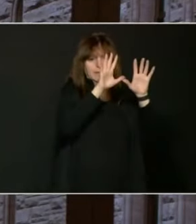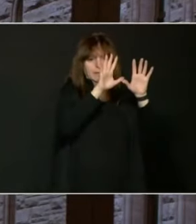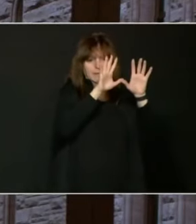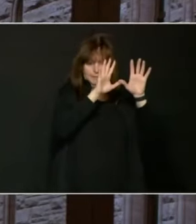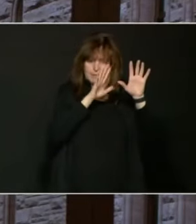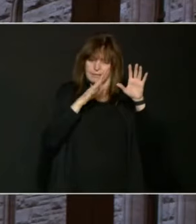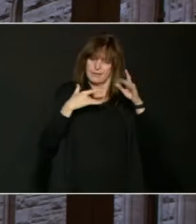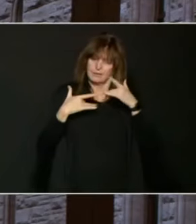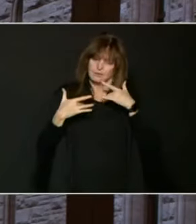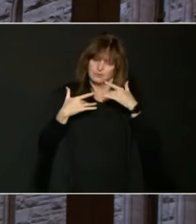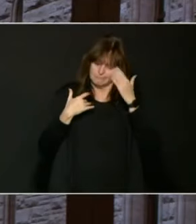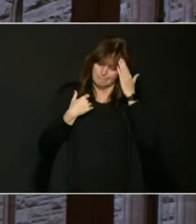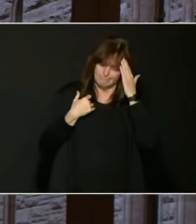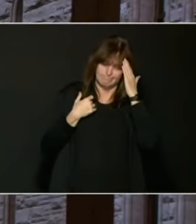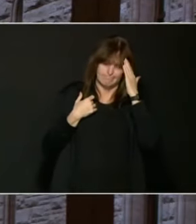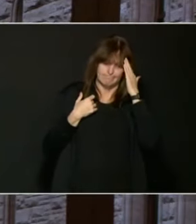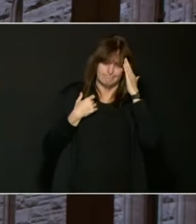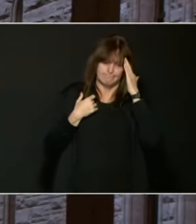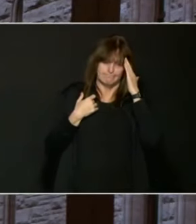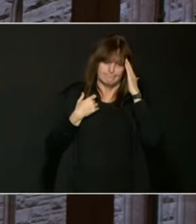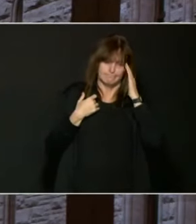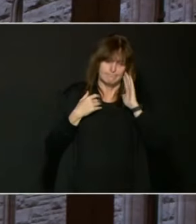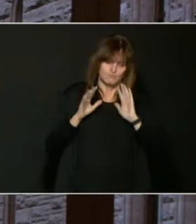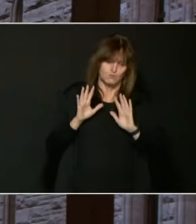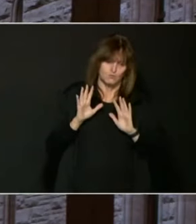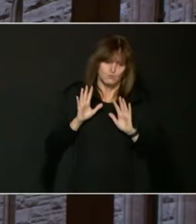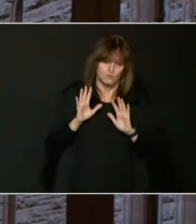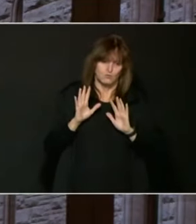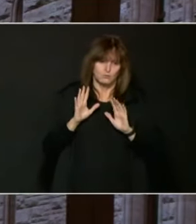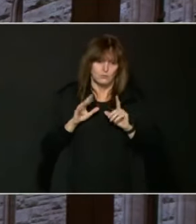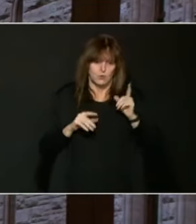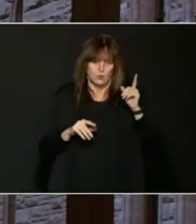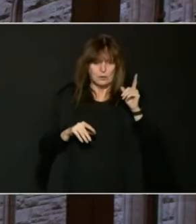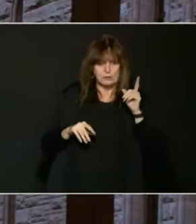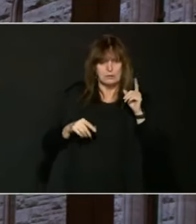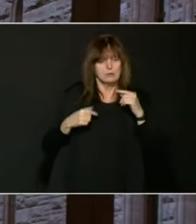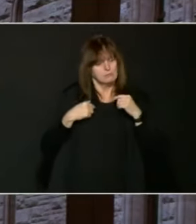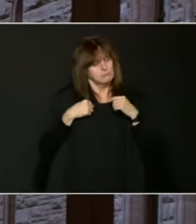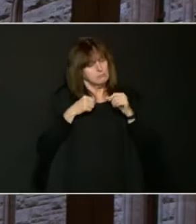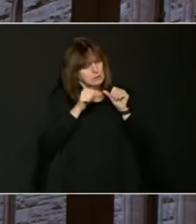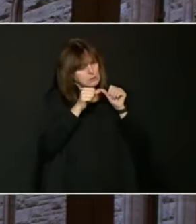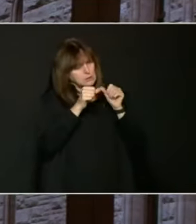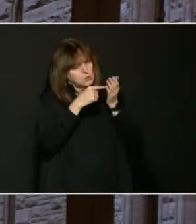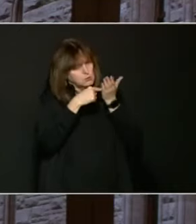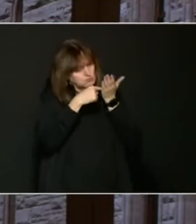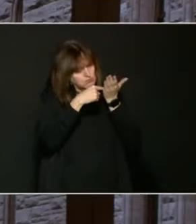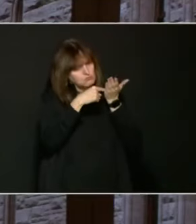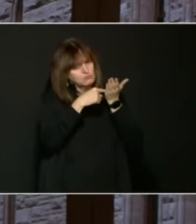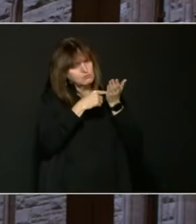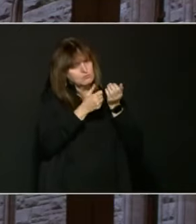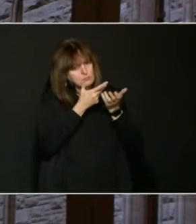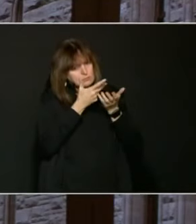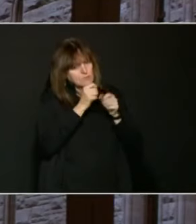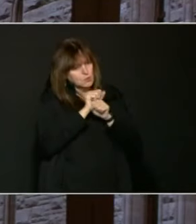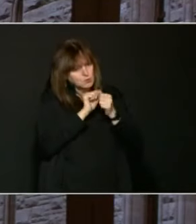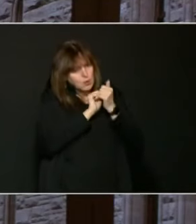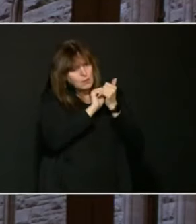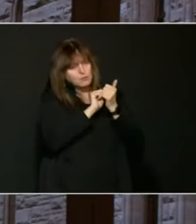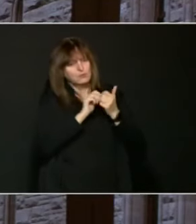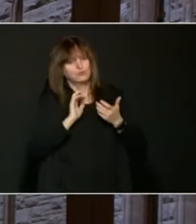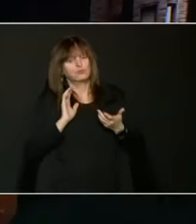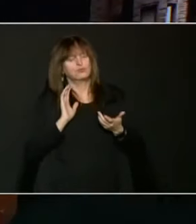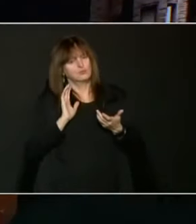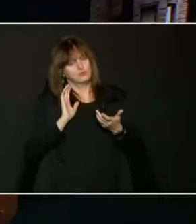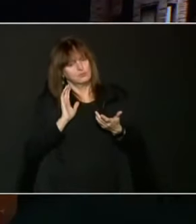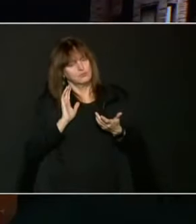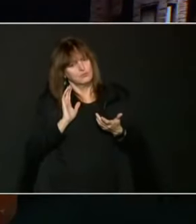of potential source of spread. So we're having ongoing active discussions with Dr. Gardner. And now I'll